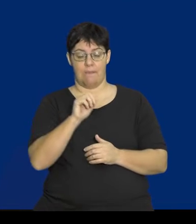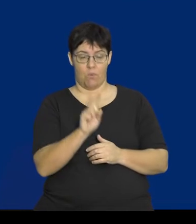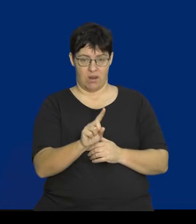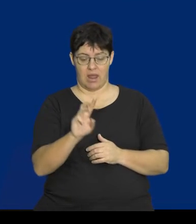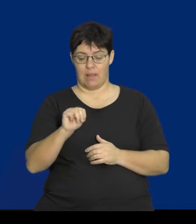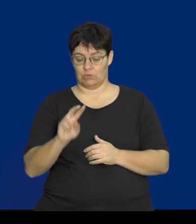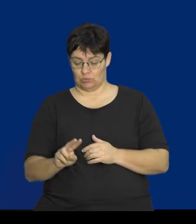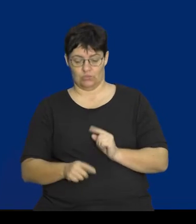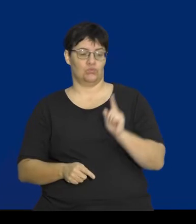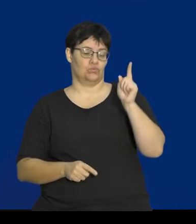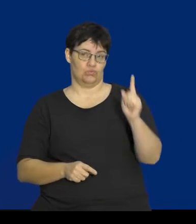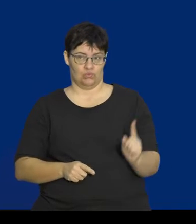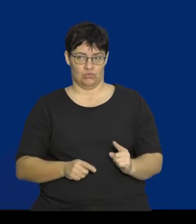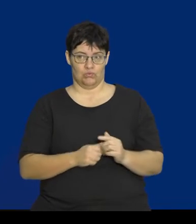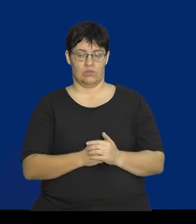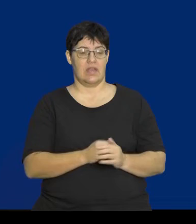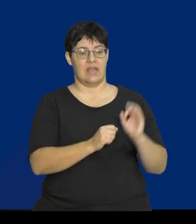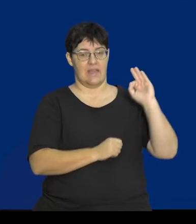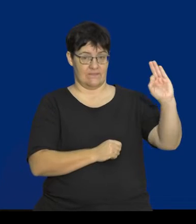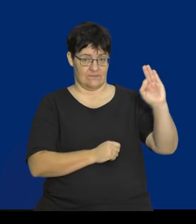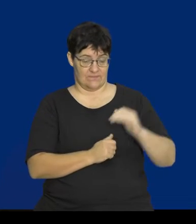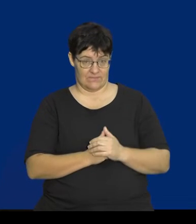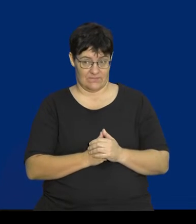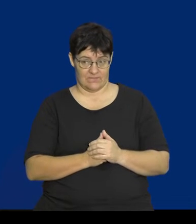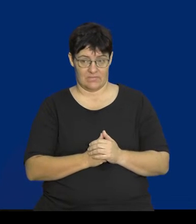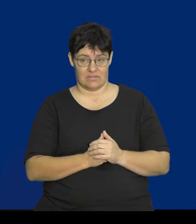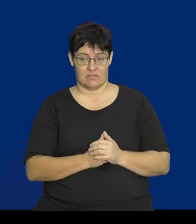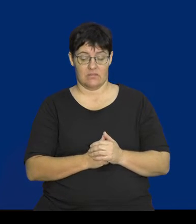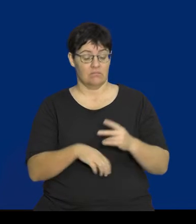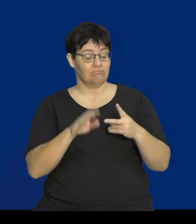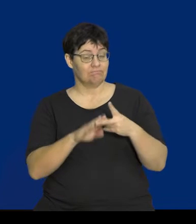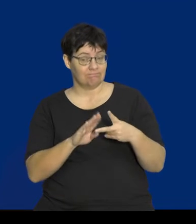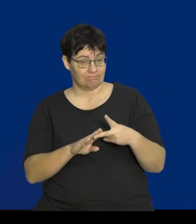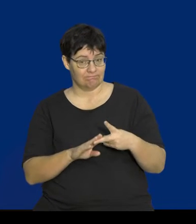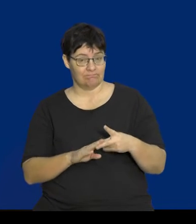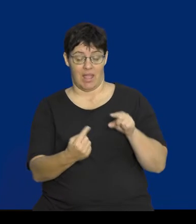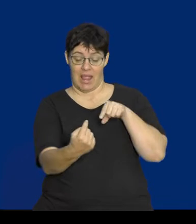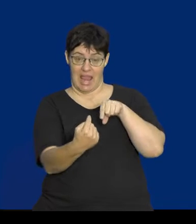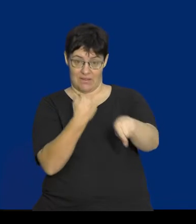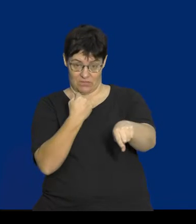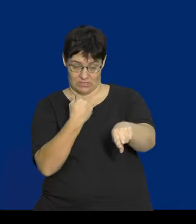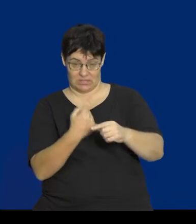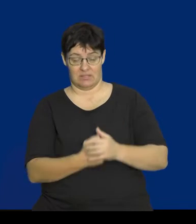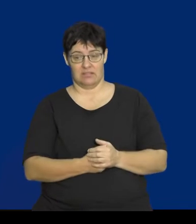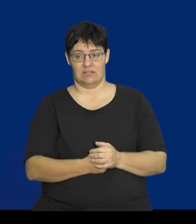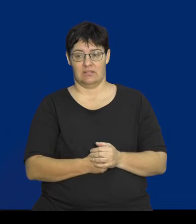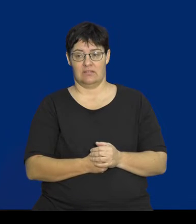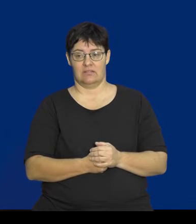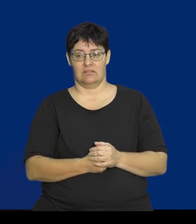m1, m2, and that's f. When we look at the inverse